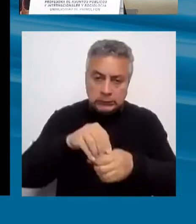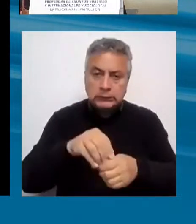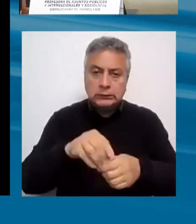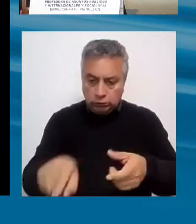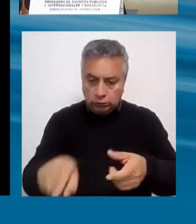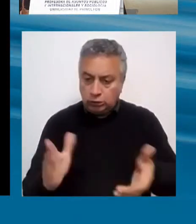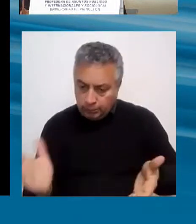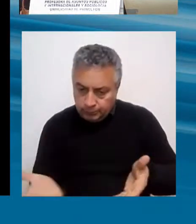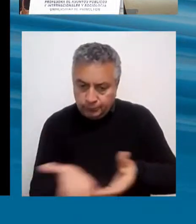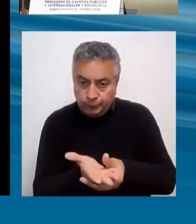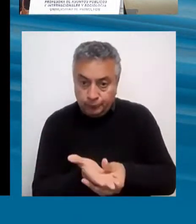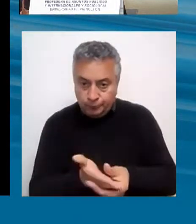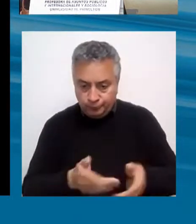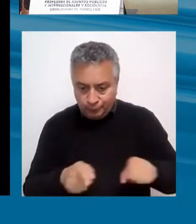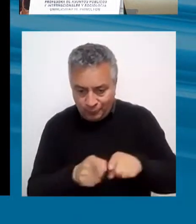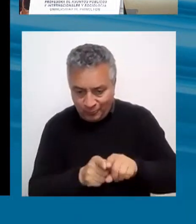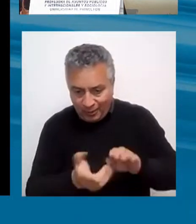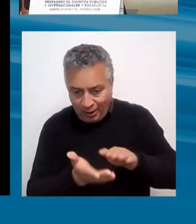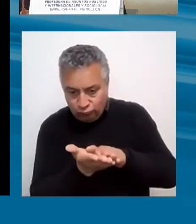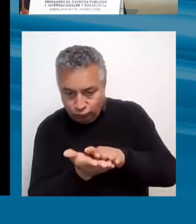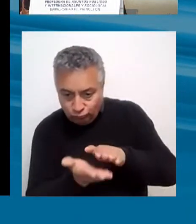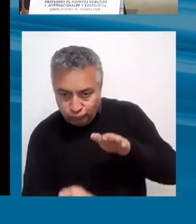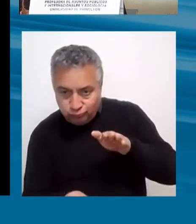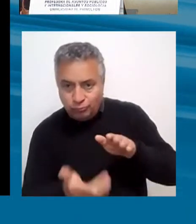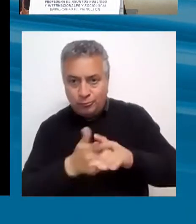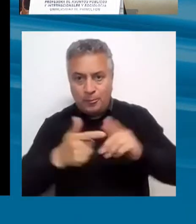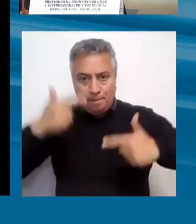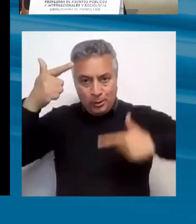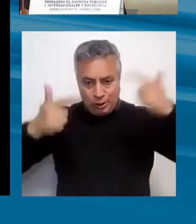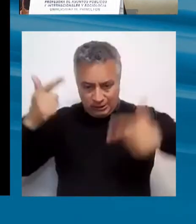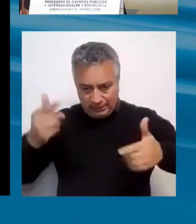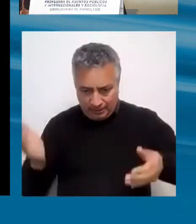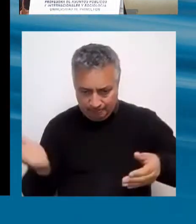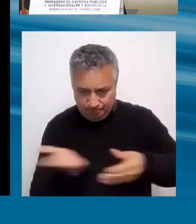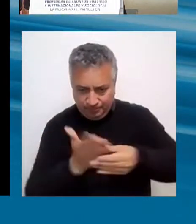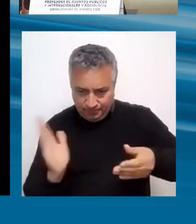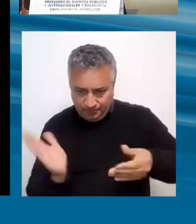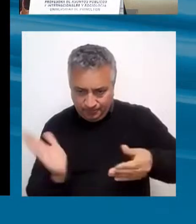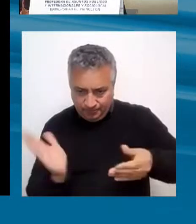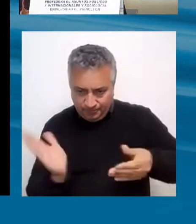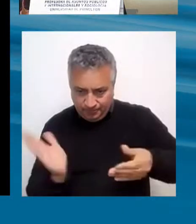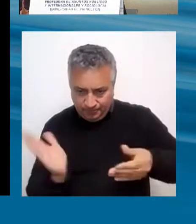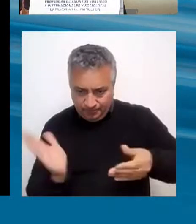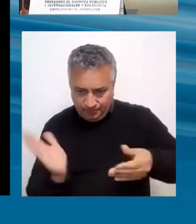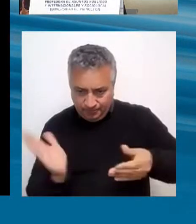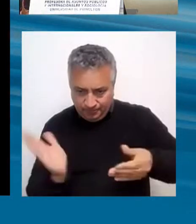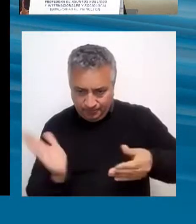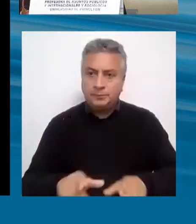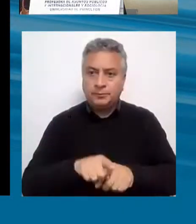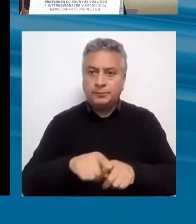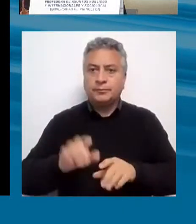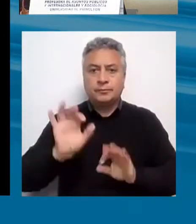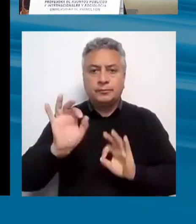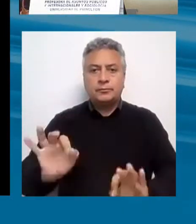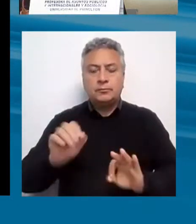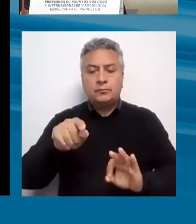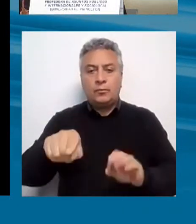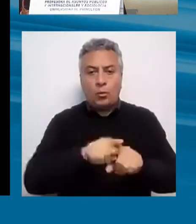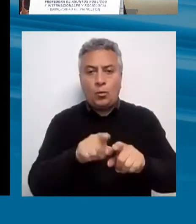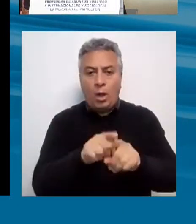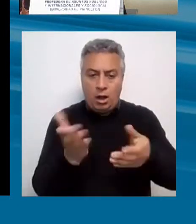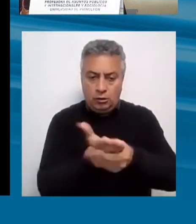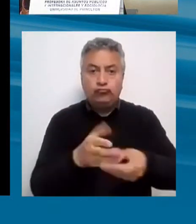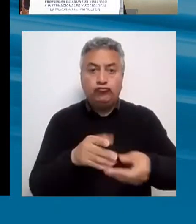a portfolio of policies, not only isolated policies, but they should be within a package, as Isabel was